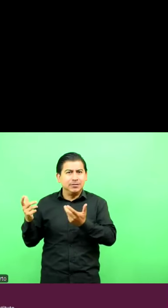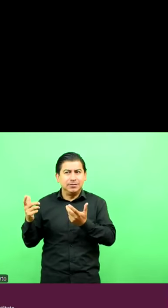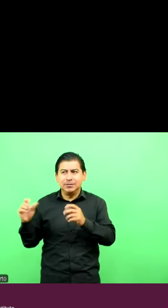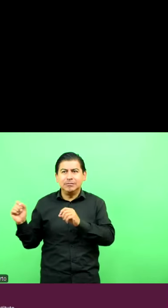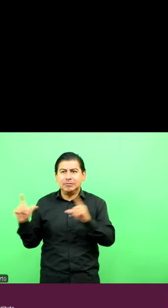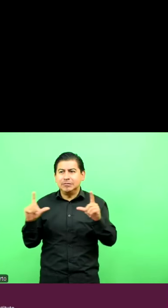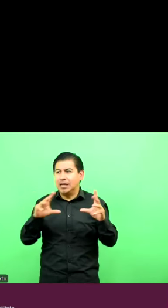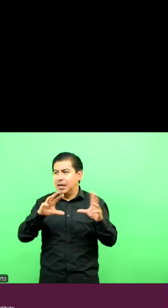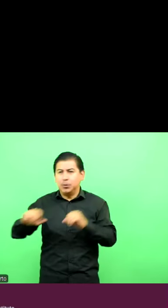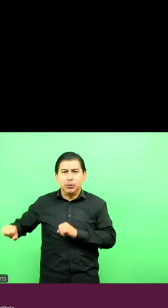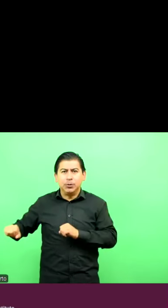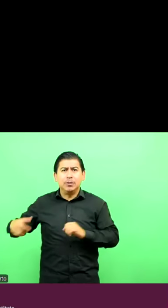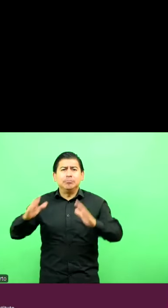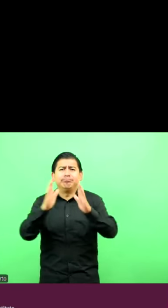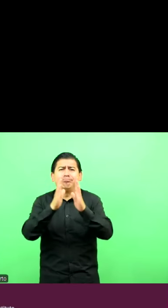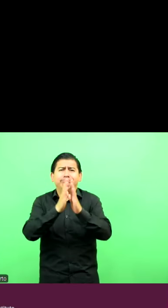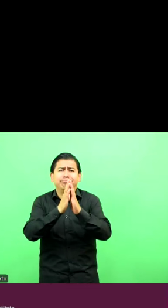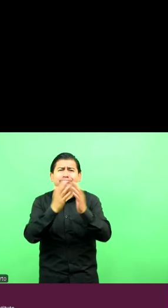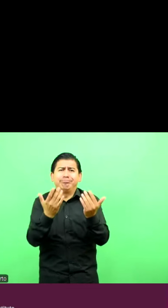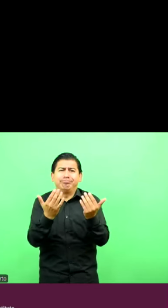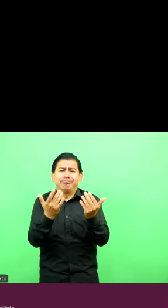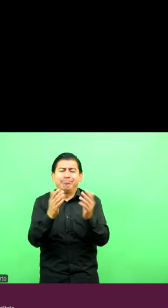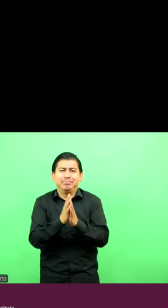skip my slides.